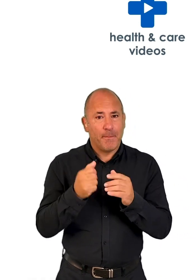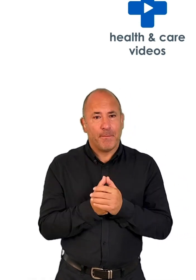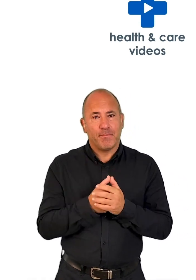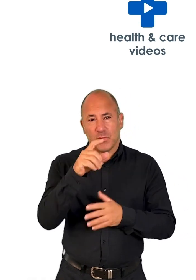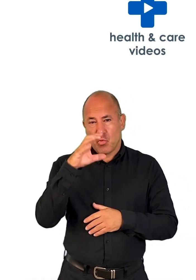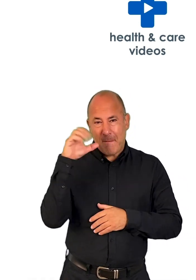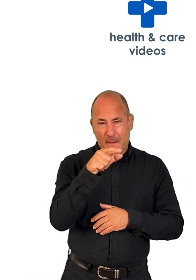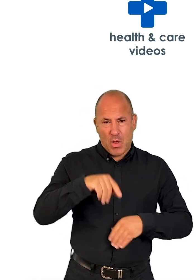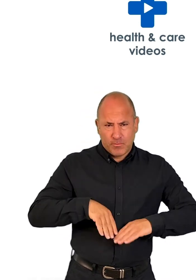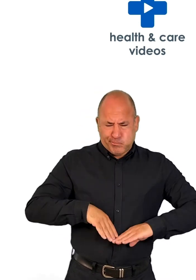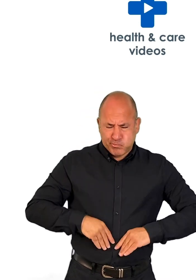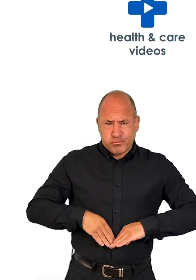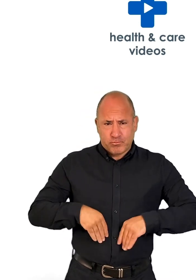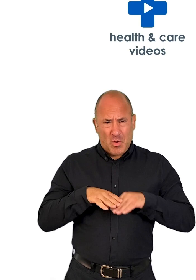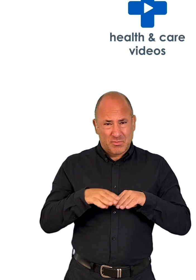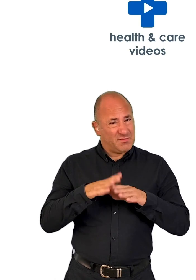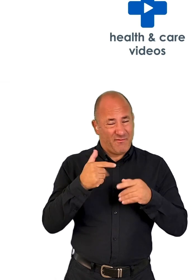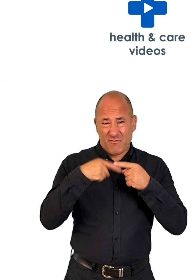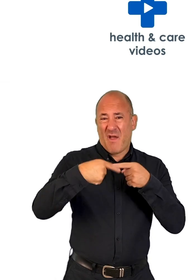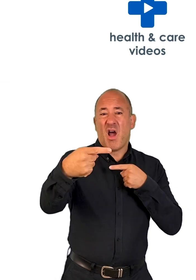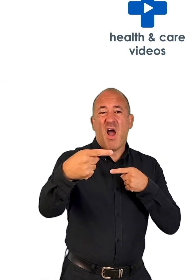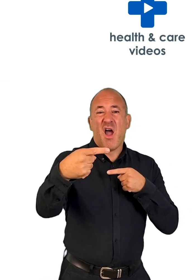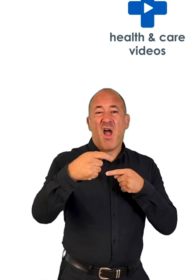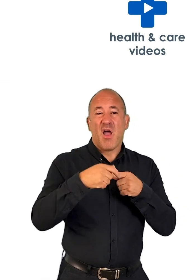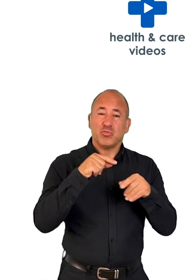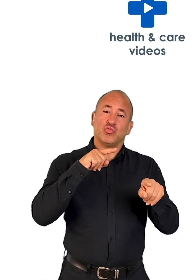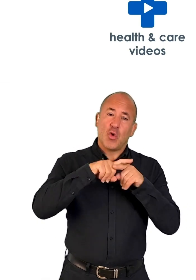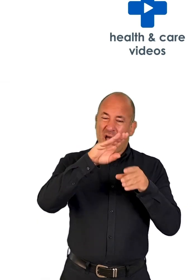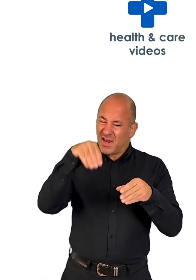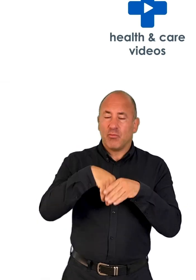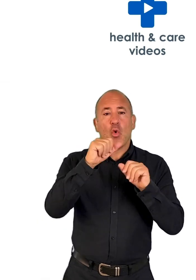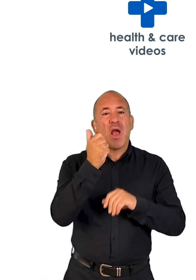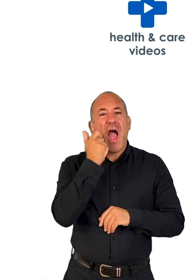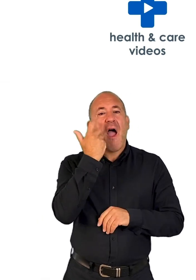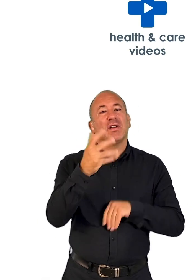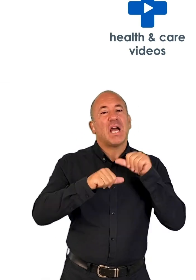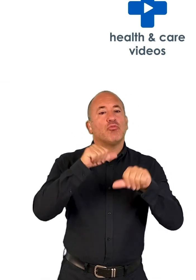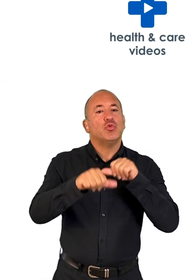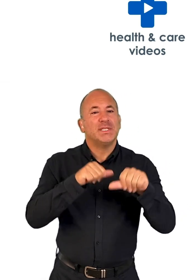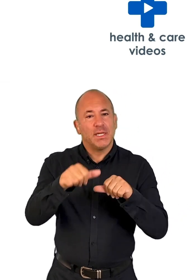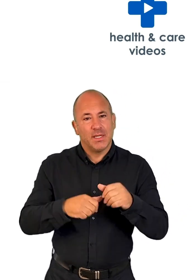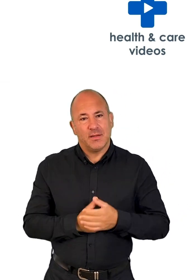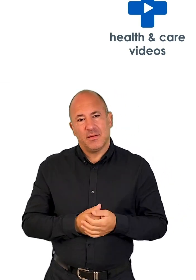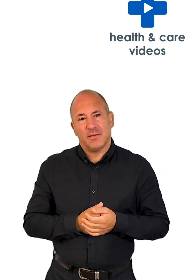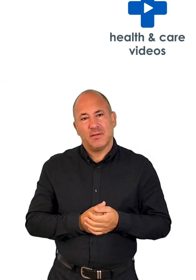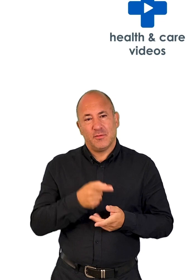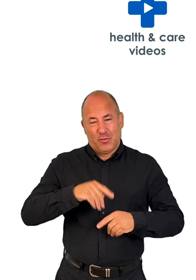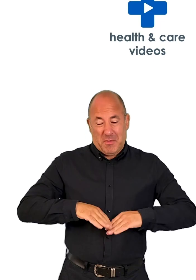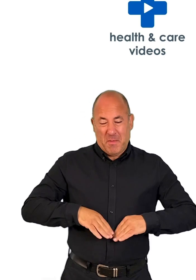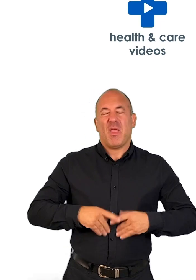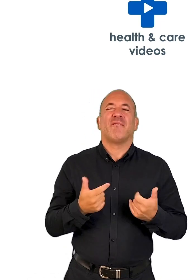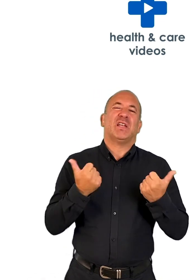weeks. It's important to remember that pelvic floor exercises are for life, and you should try to make them a part of your daily